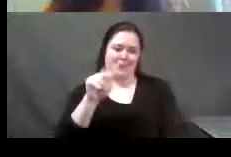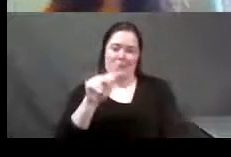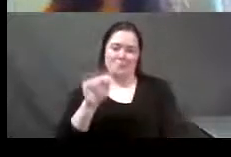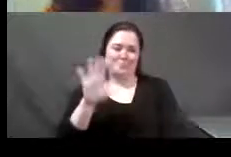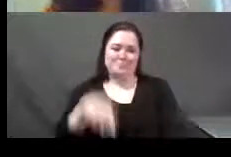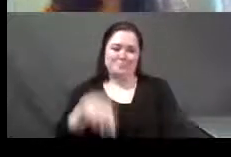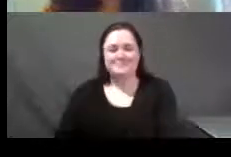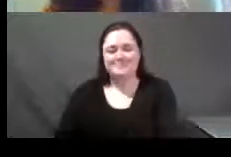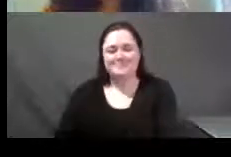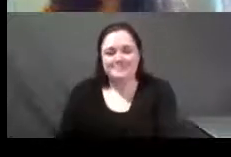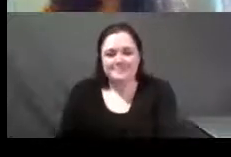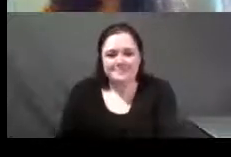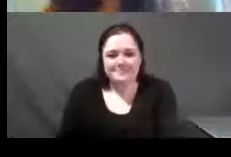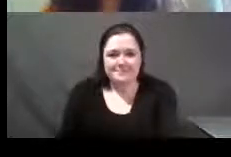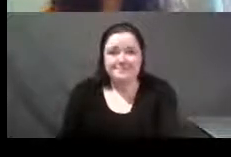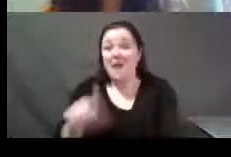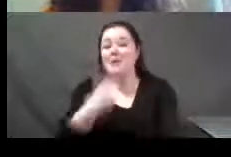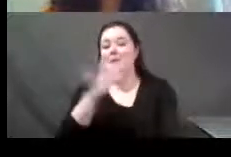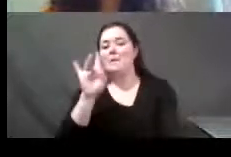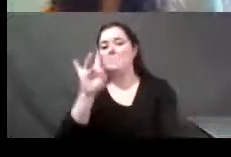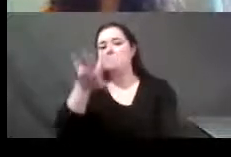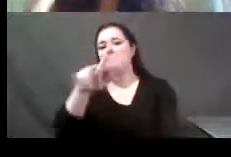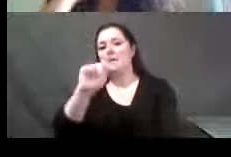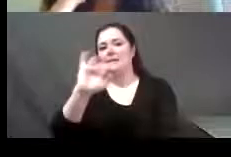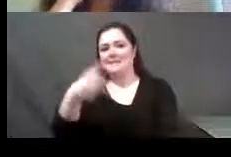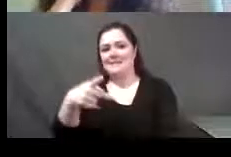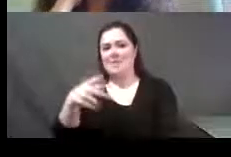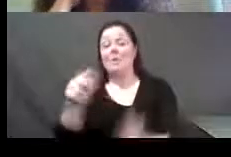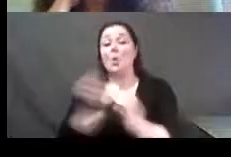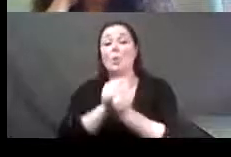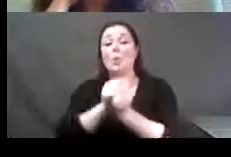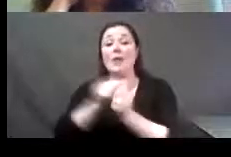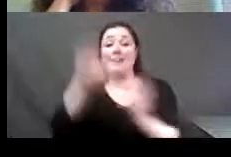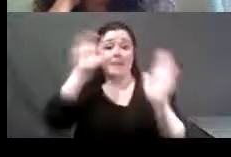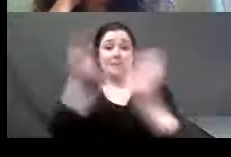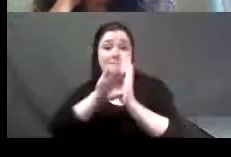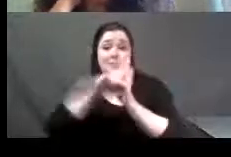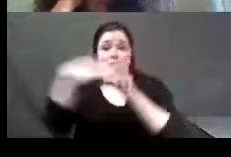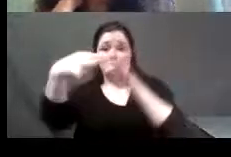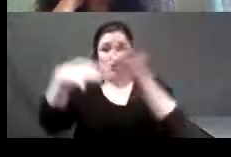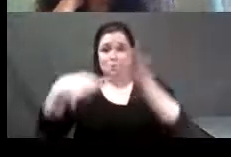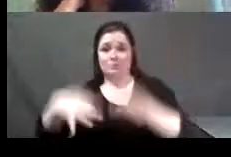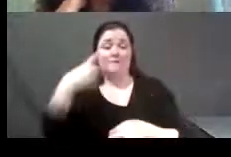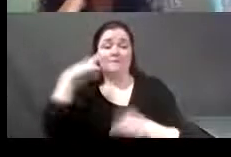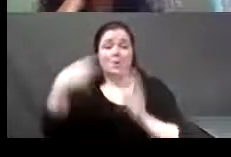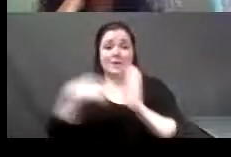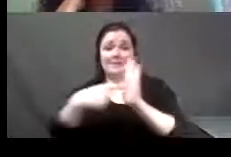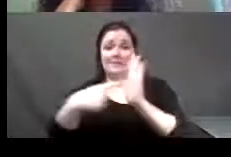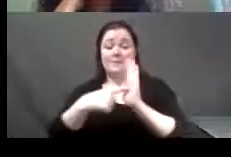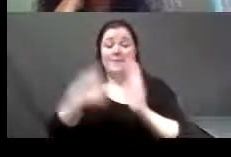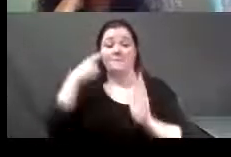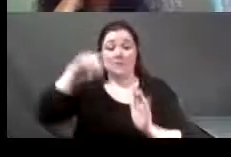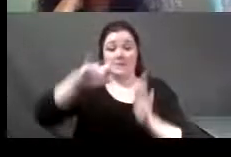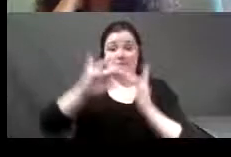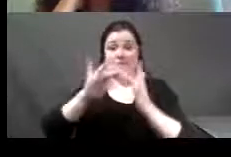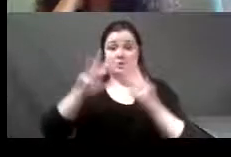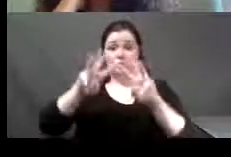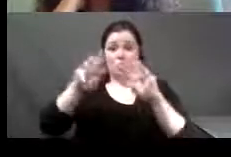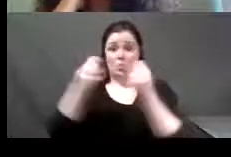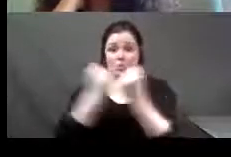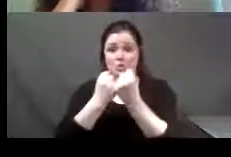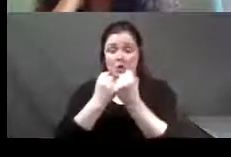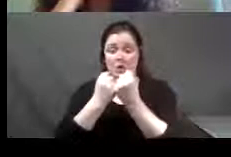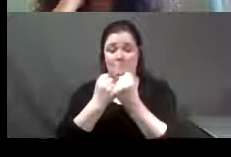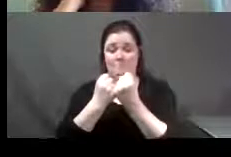then just another tip with image description. So for instance, for this virtual workshop itself,